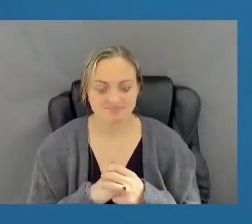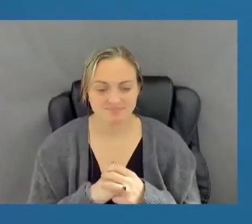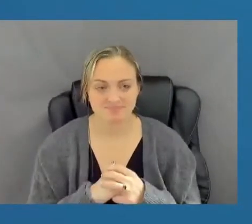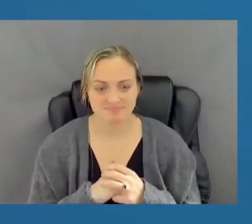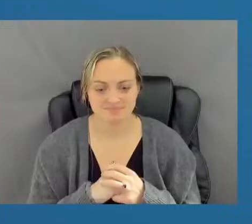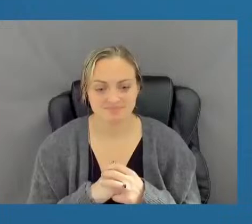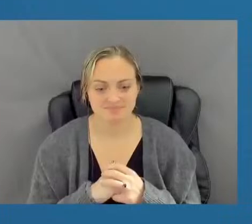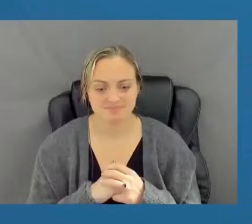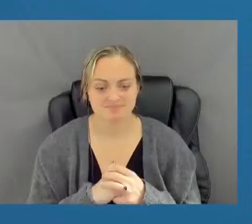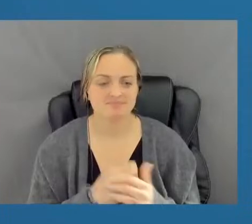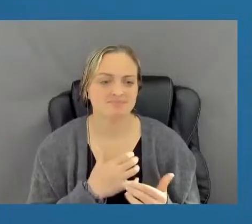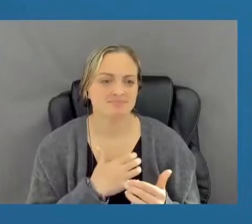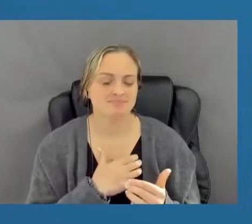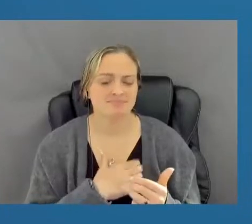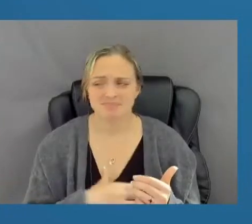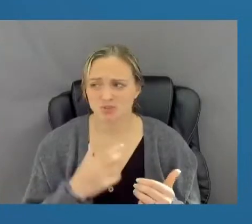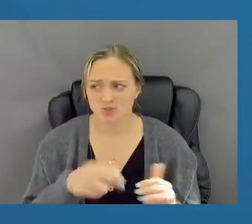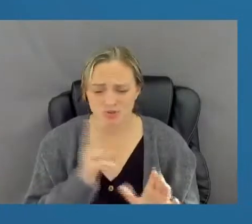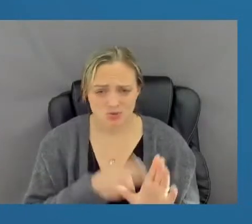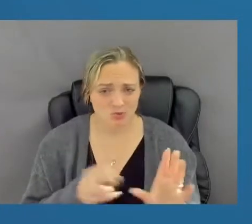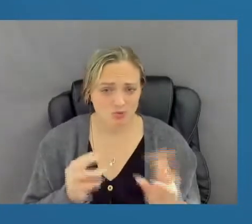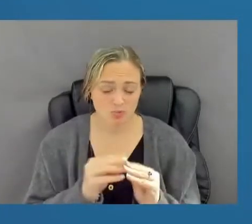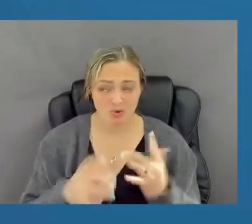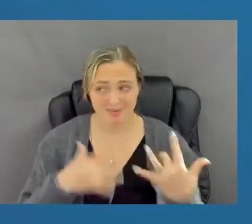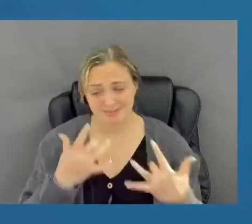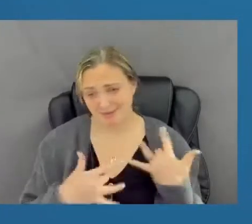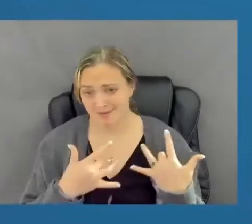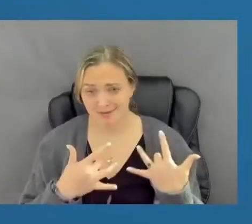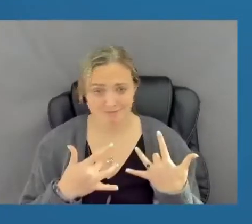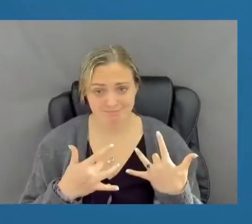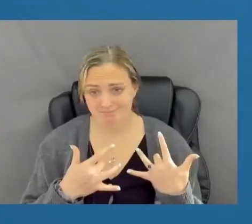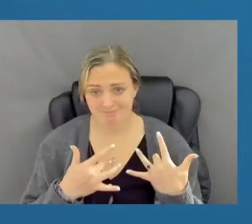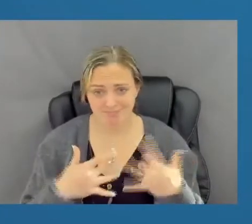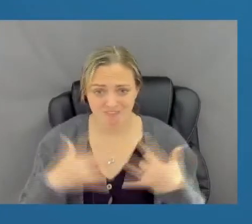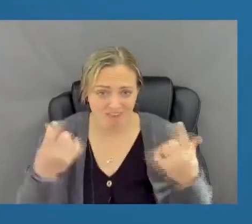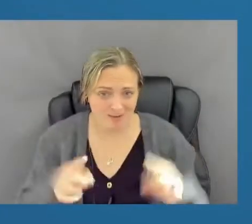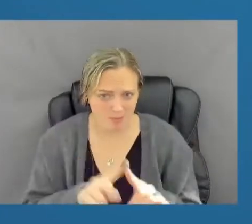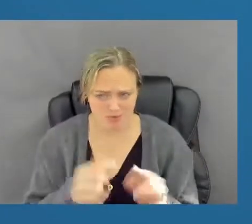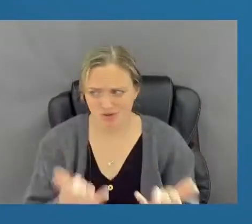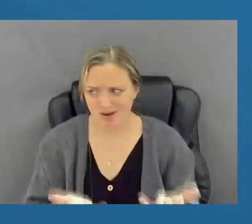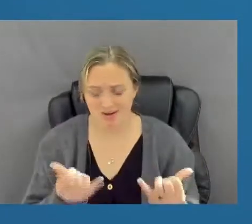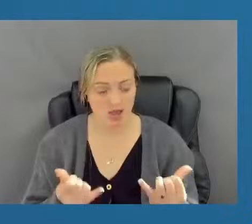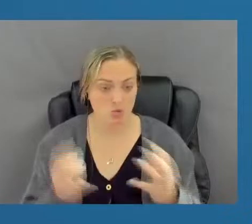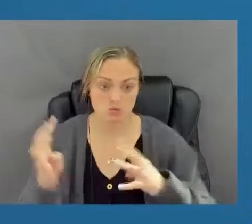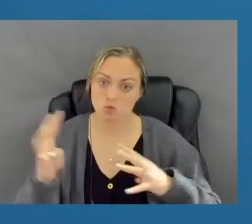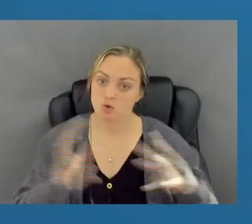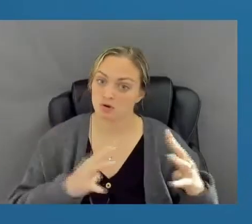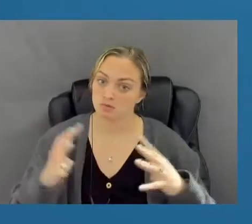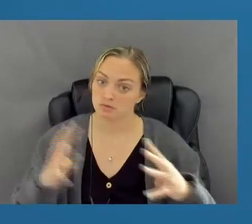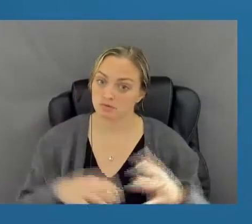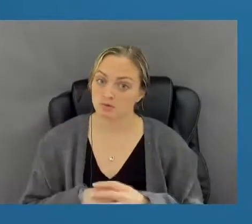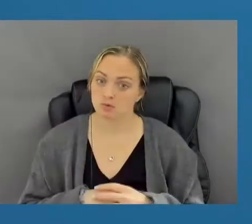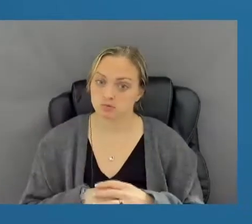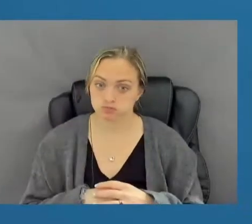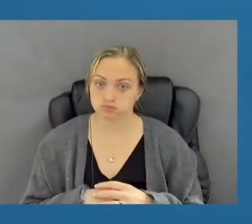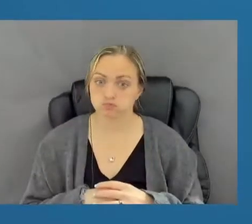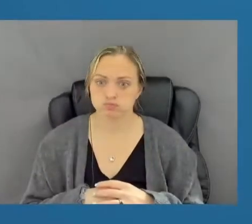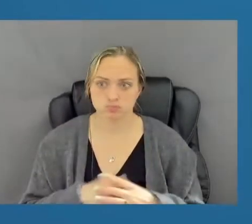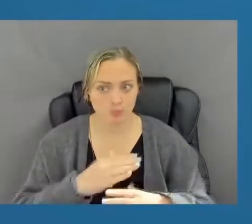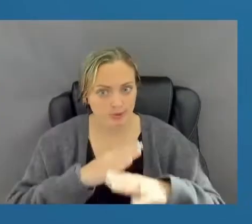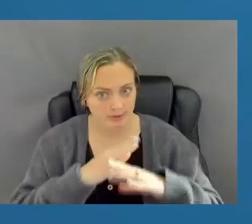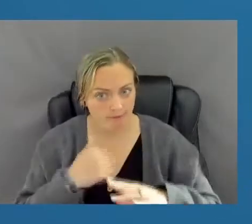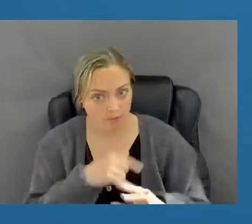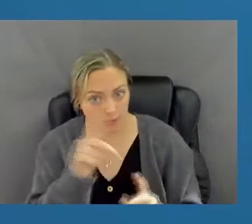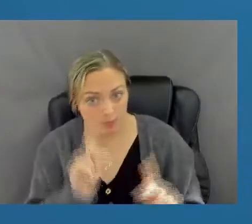I wish we could have joined for a more joyous occasion, because right now we're at war. We're at war to protect our